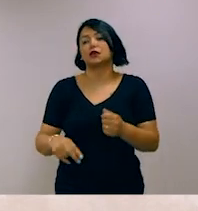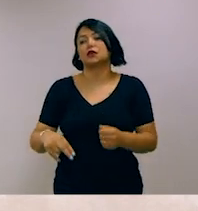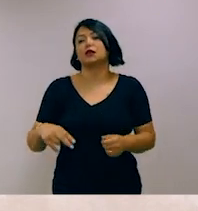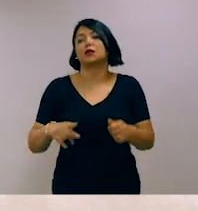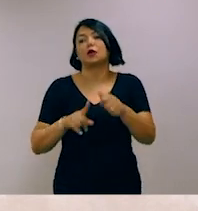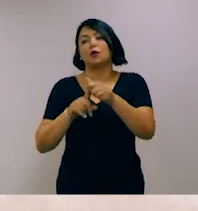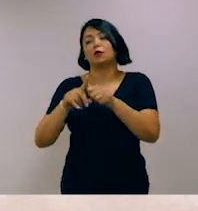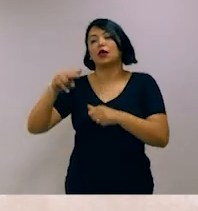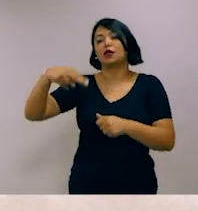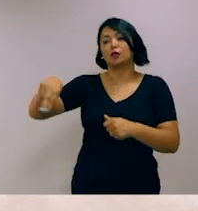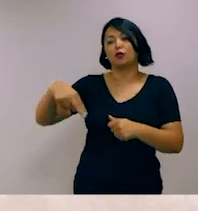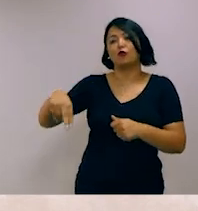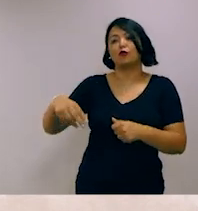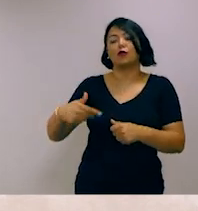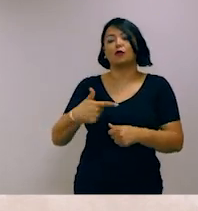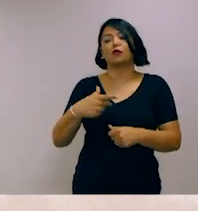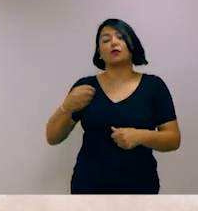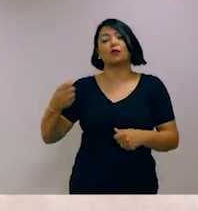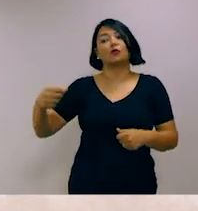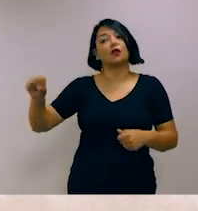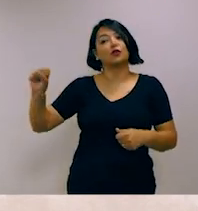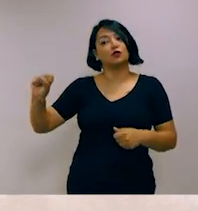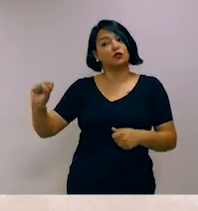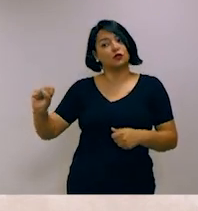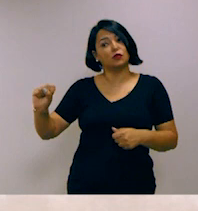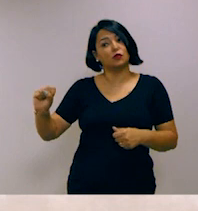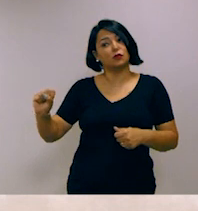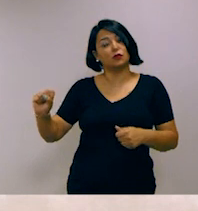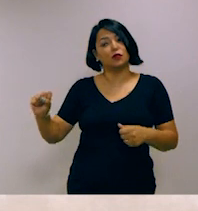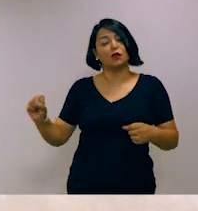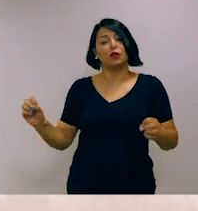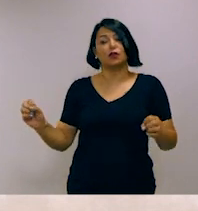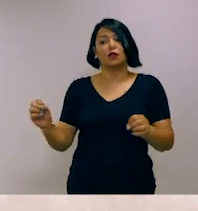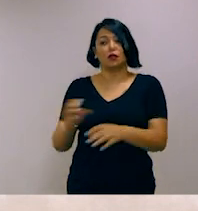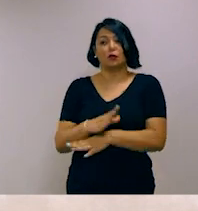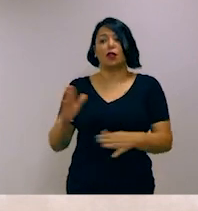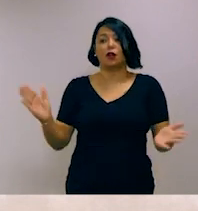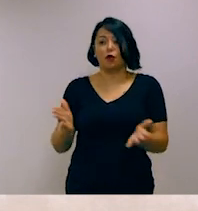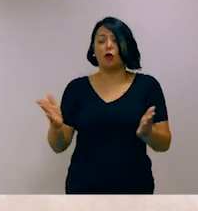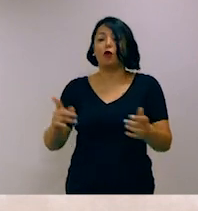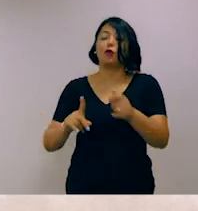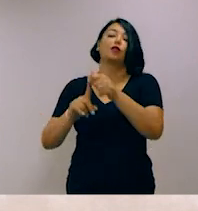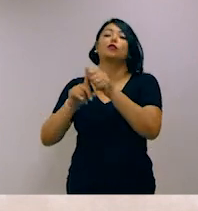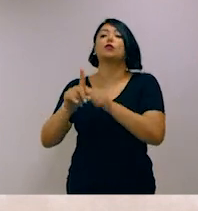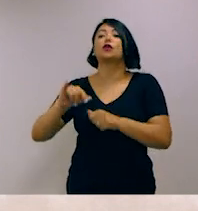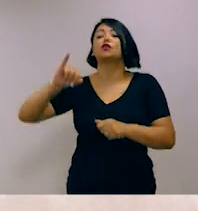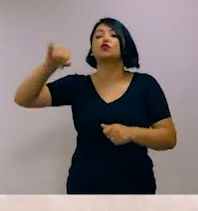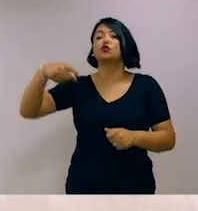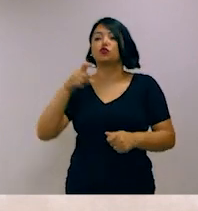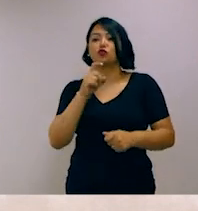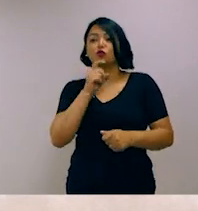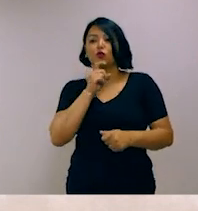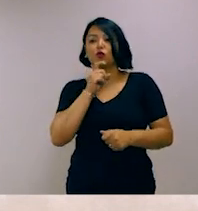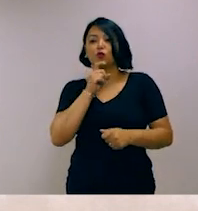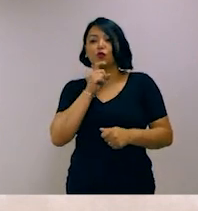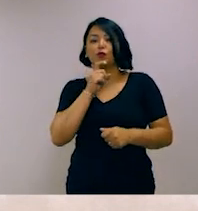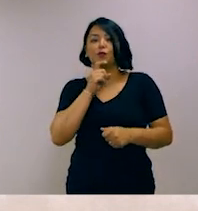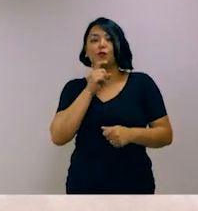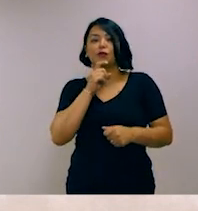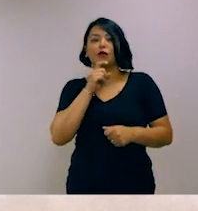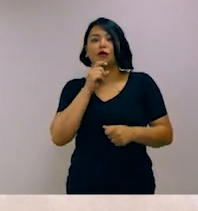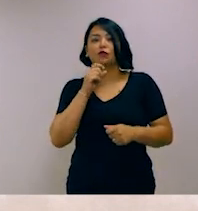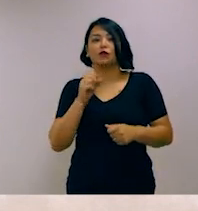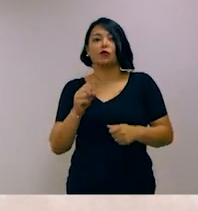Remember that I started in November of last year, and I have just concluded it now, in July of 2019. In Y,